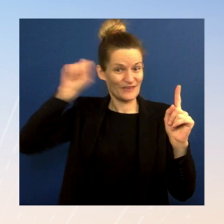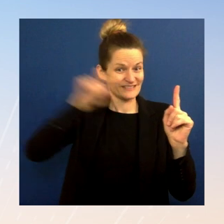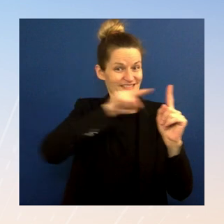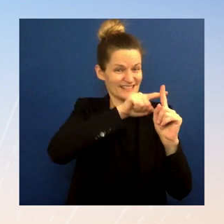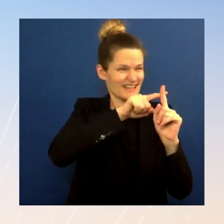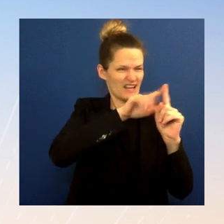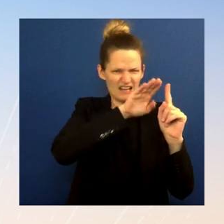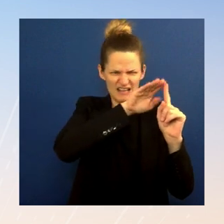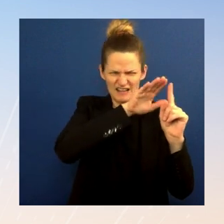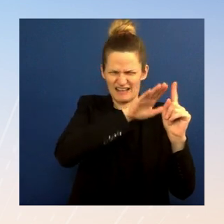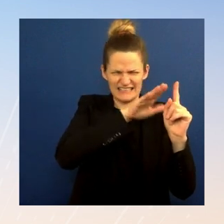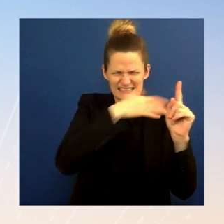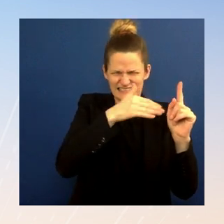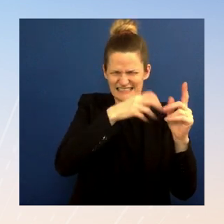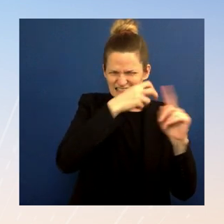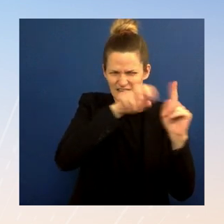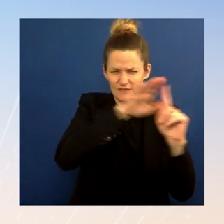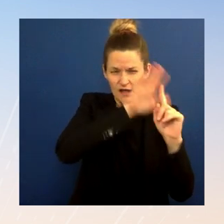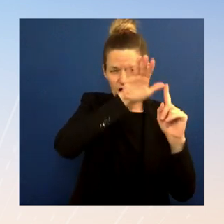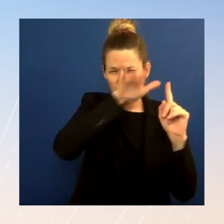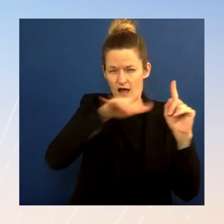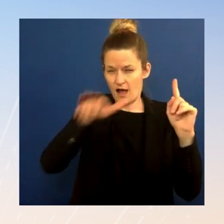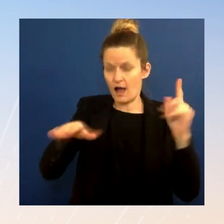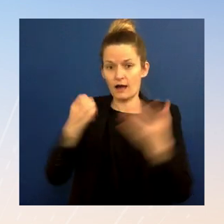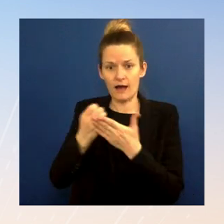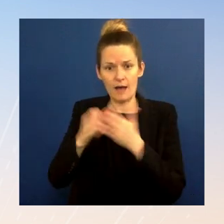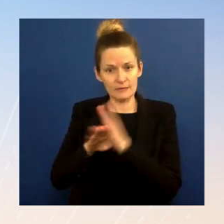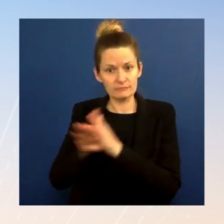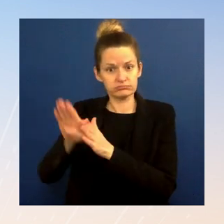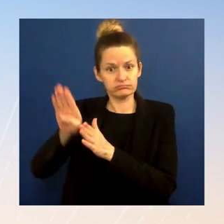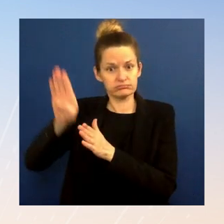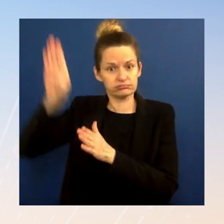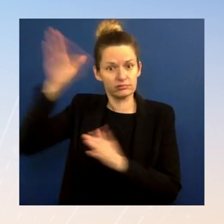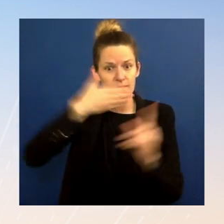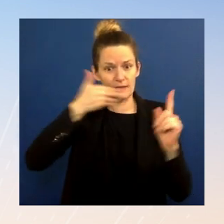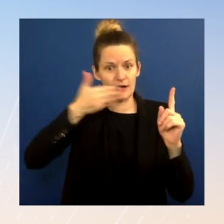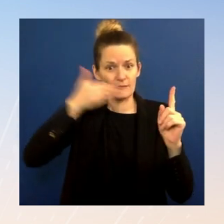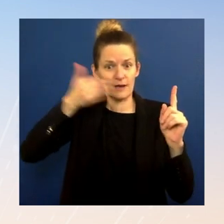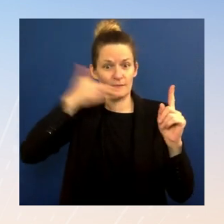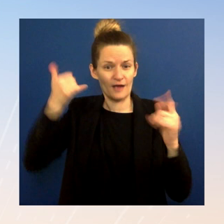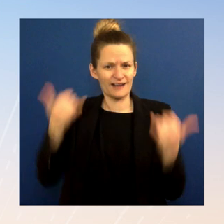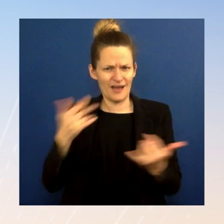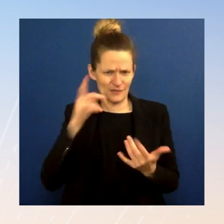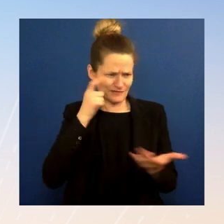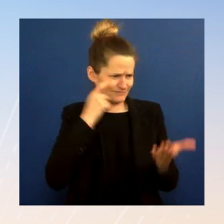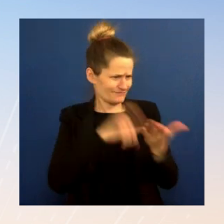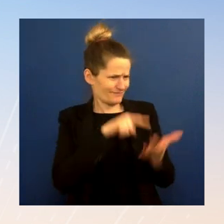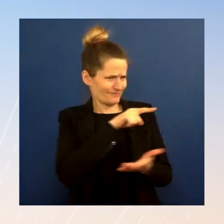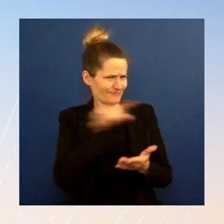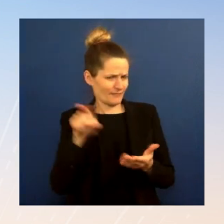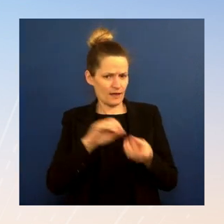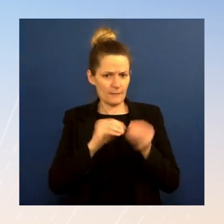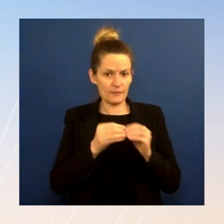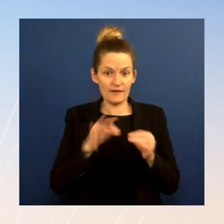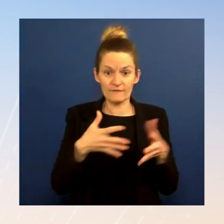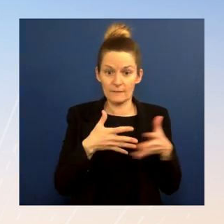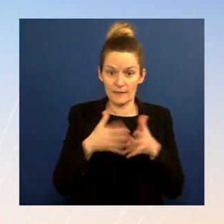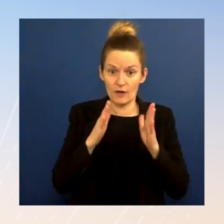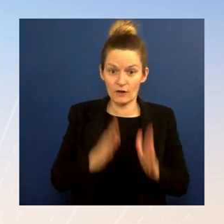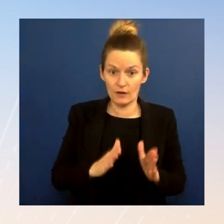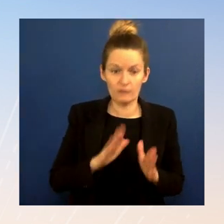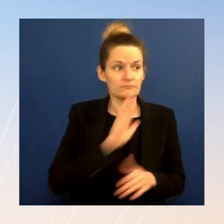in 2019, and the number of Americans who have been receiving unemployment benefits for more than a week fell to the lowest level